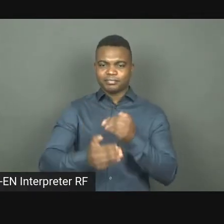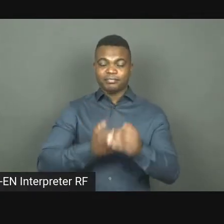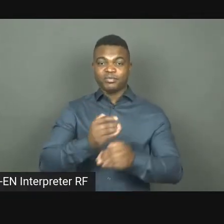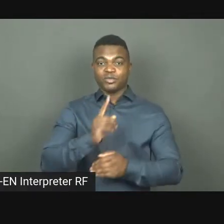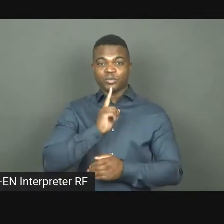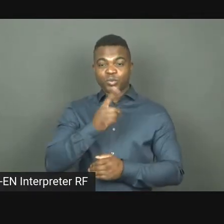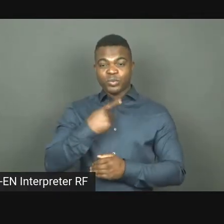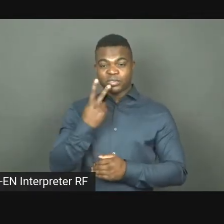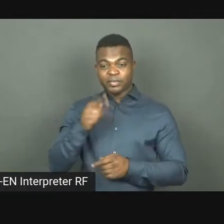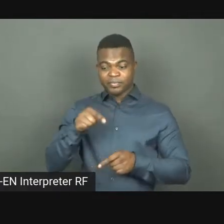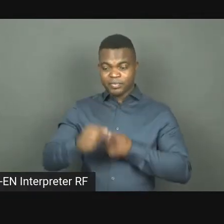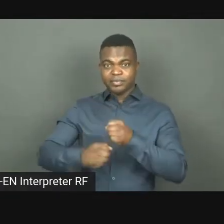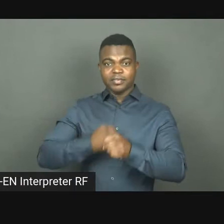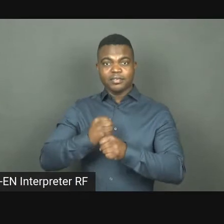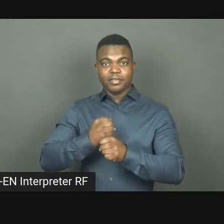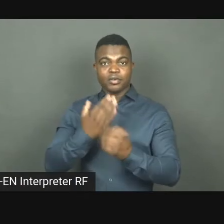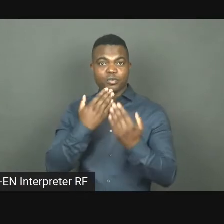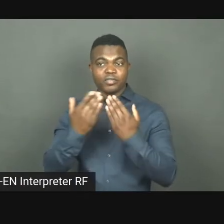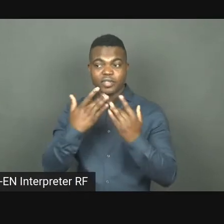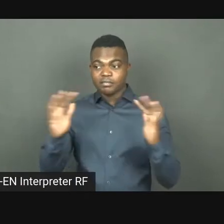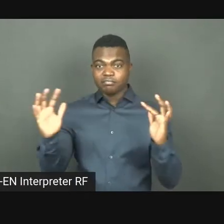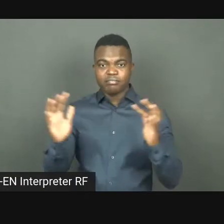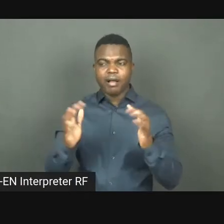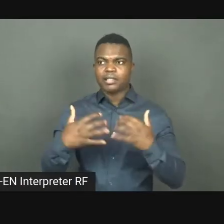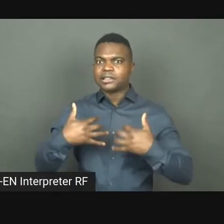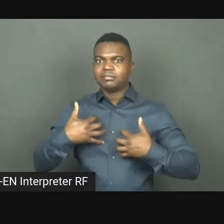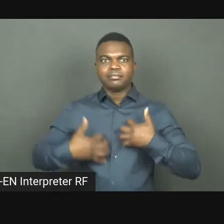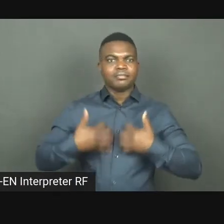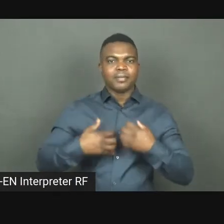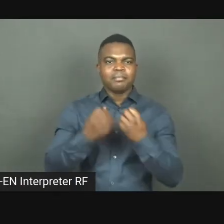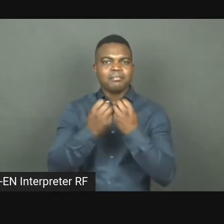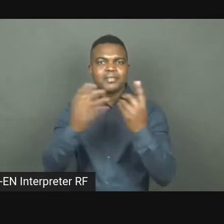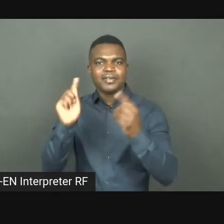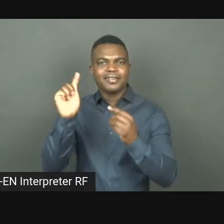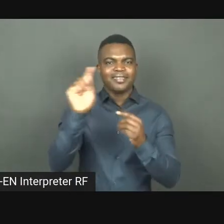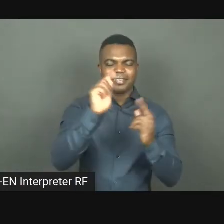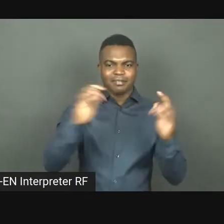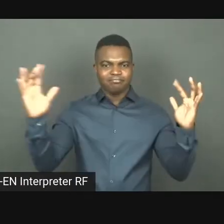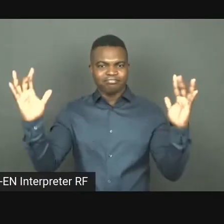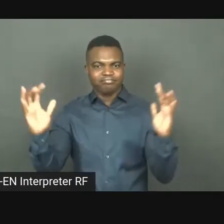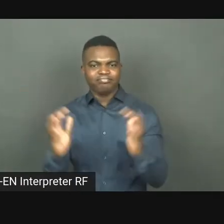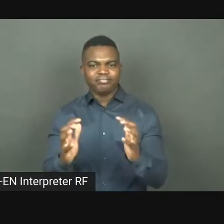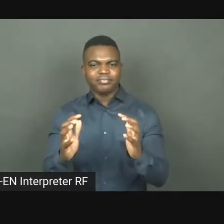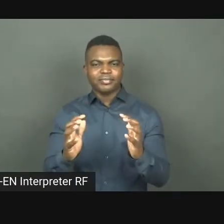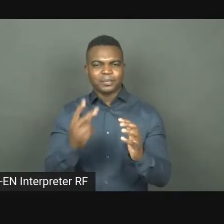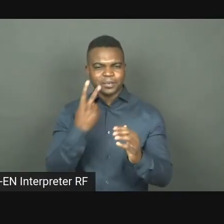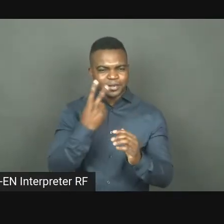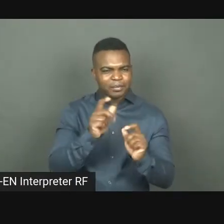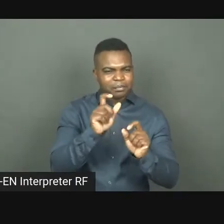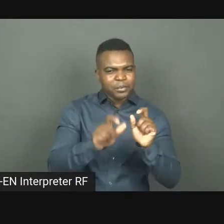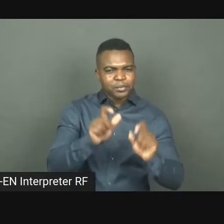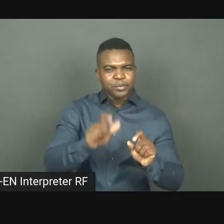been privileged to have held the role of interim chair of the CHS Alliance board for the last 12 months. And